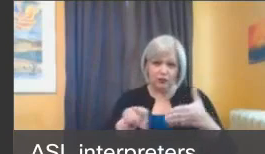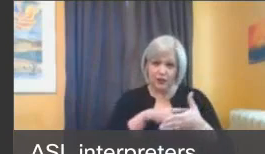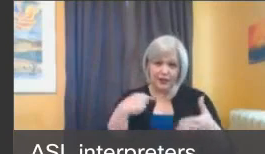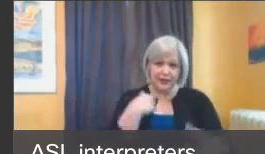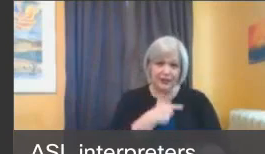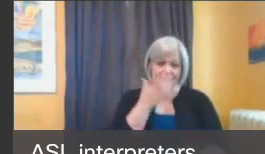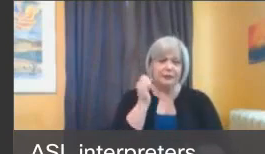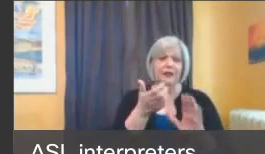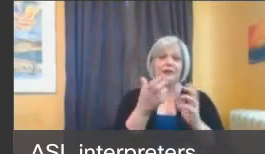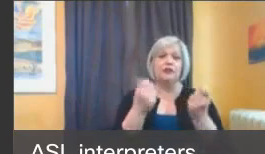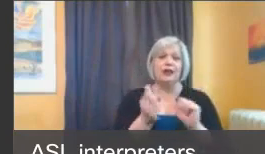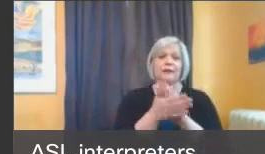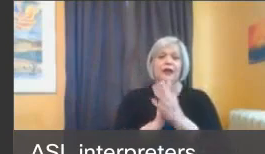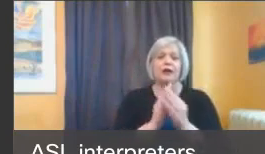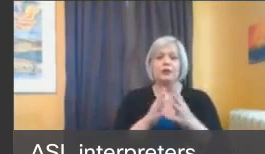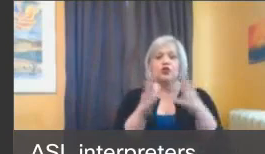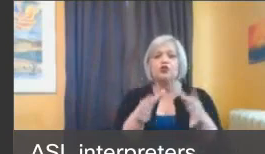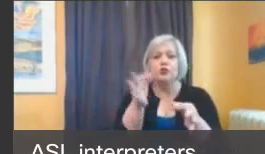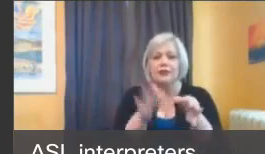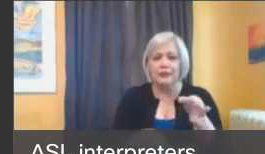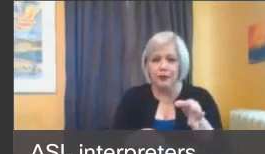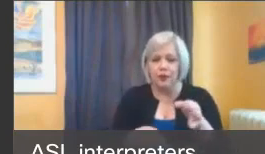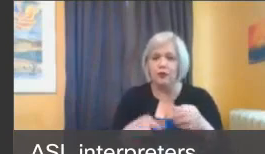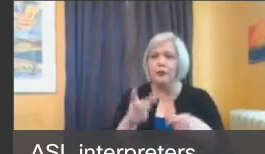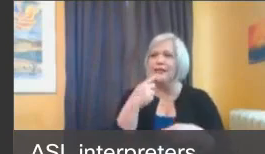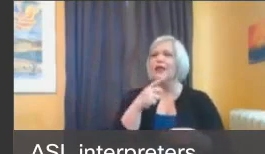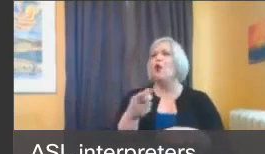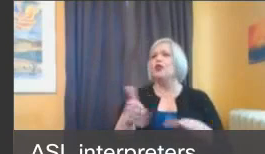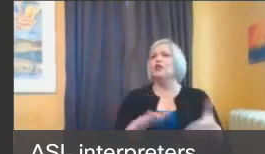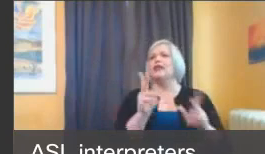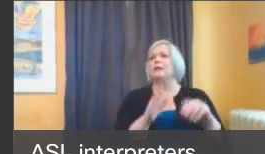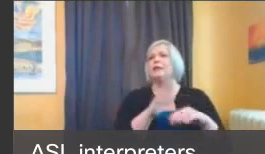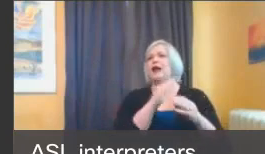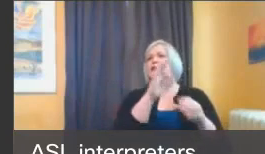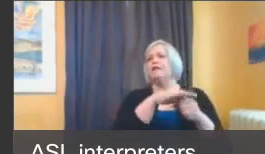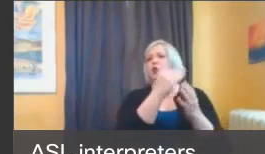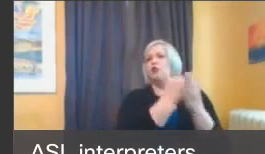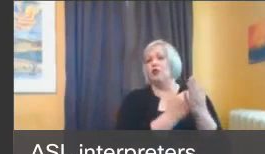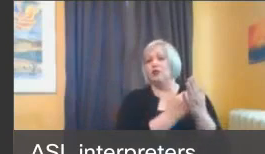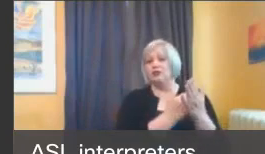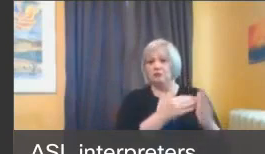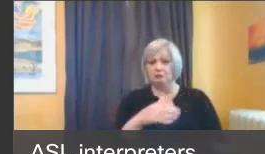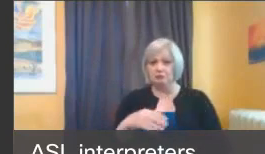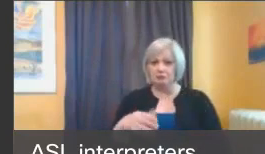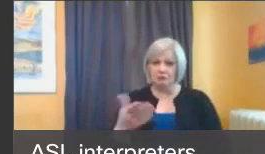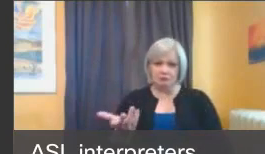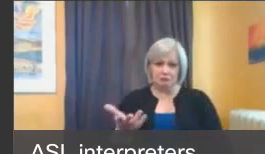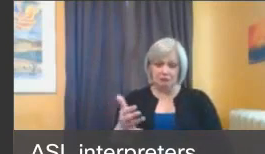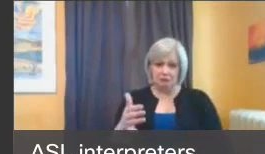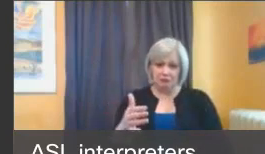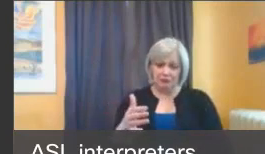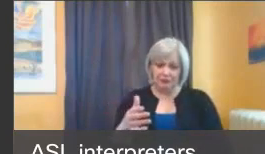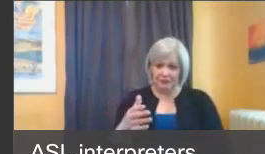oversimplified when anybody says there are dead people on the voter rolls. That's just simply